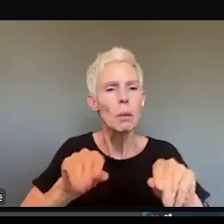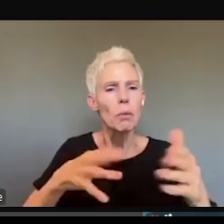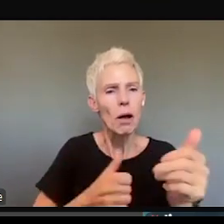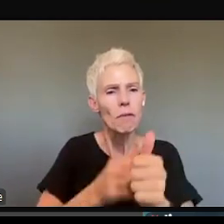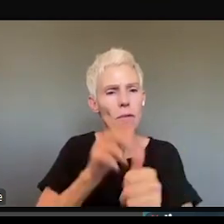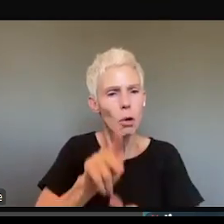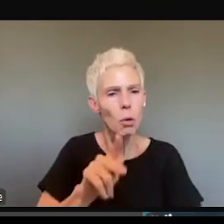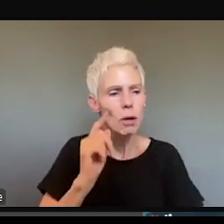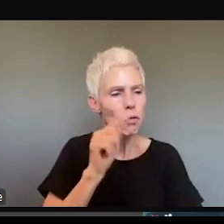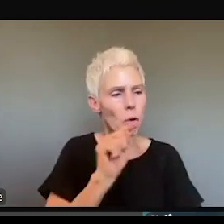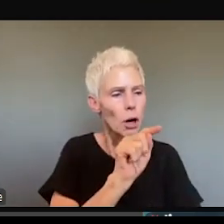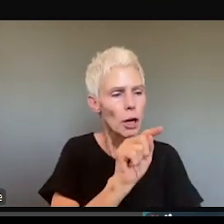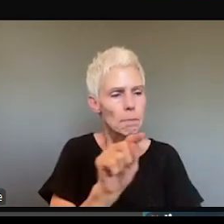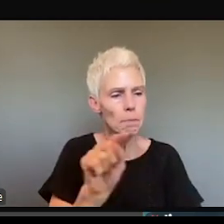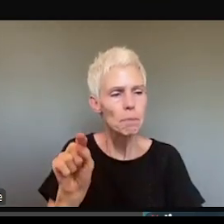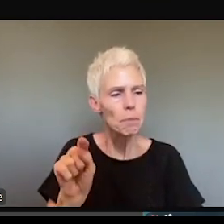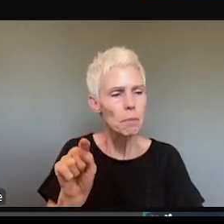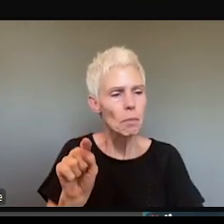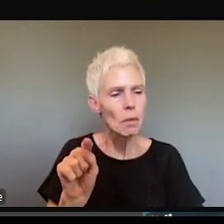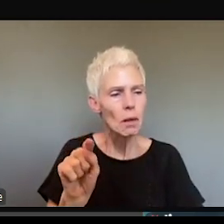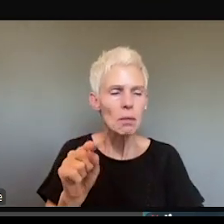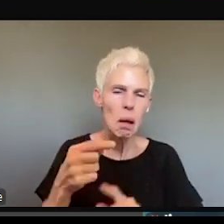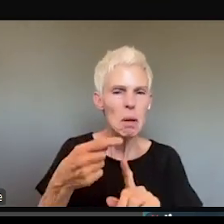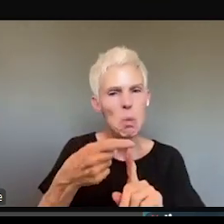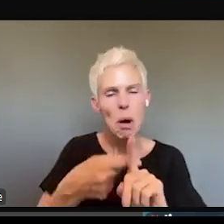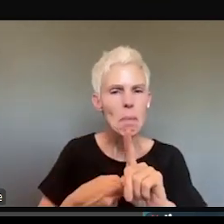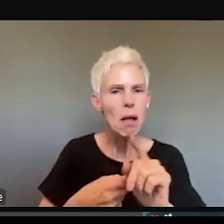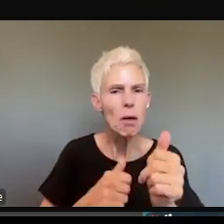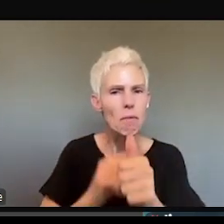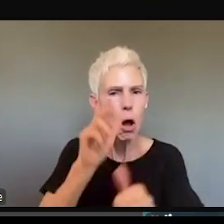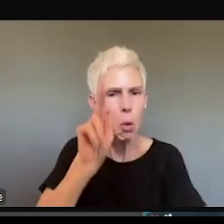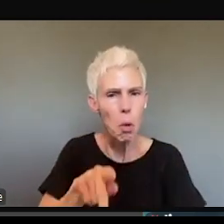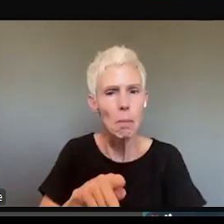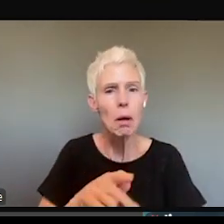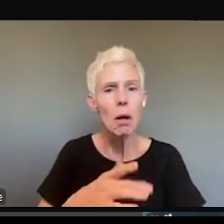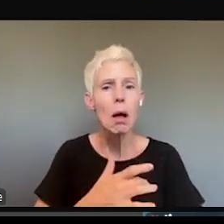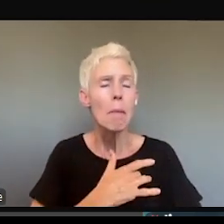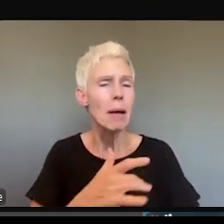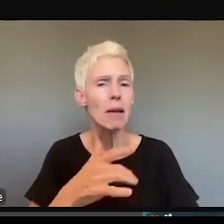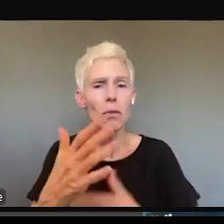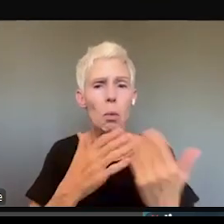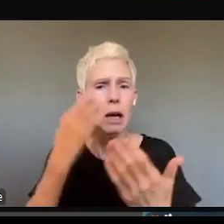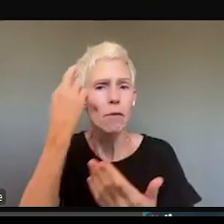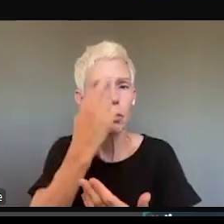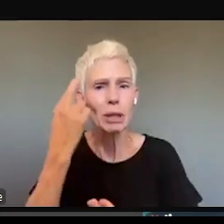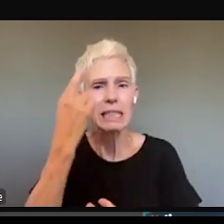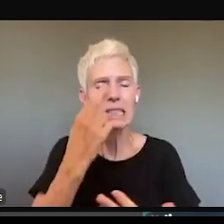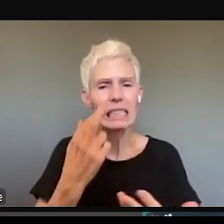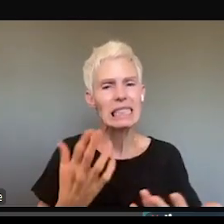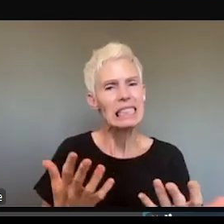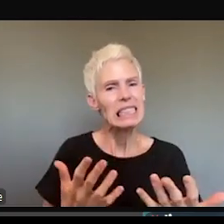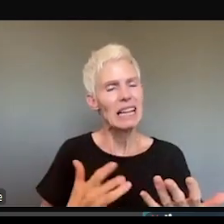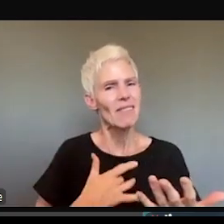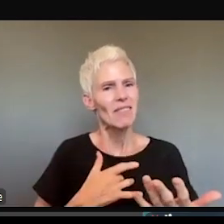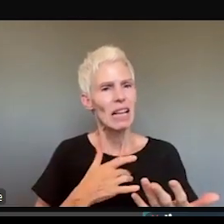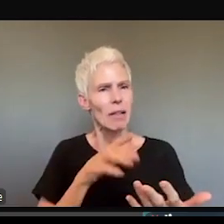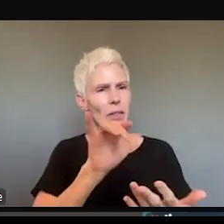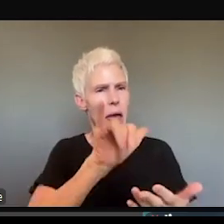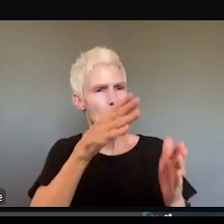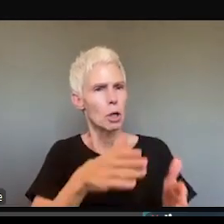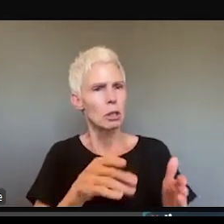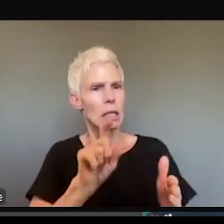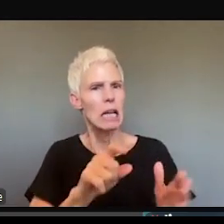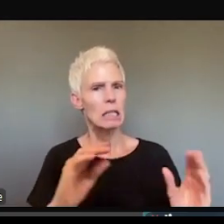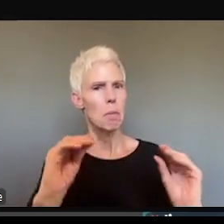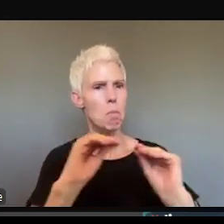for usually about a month. And then if for some reason we feel like someone needs a little more, then